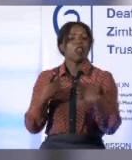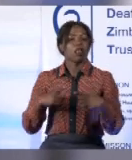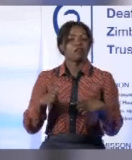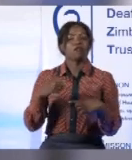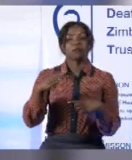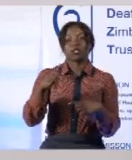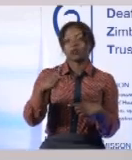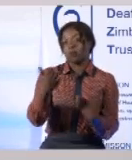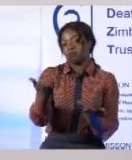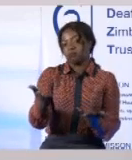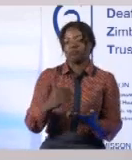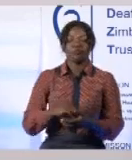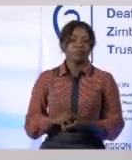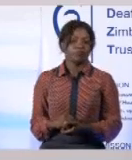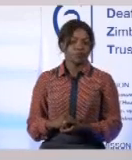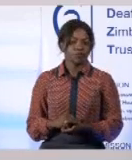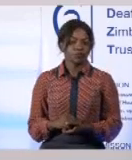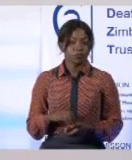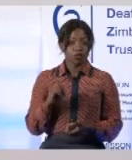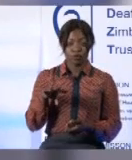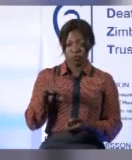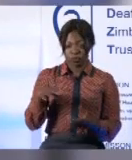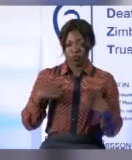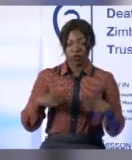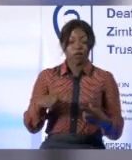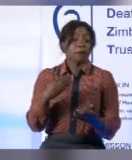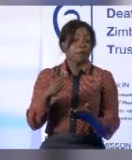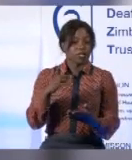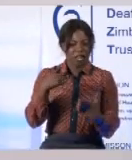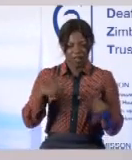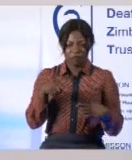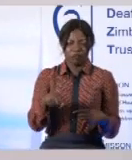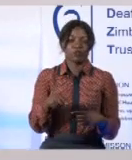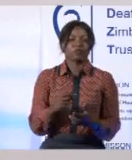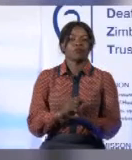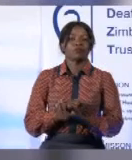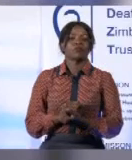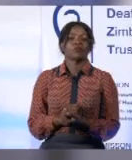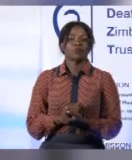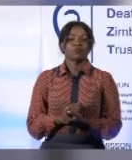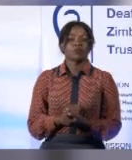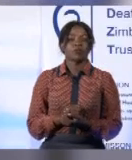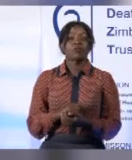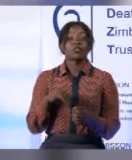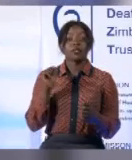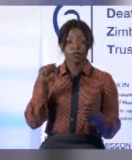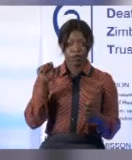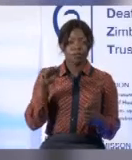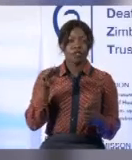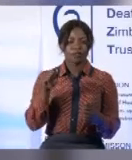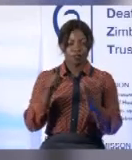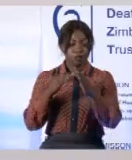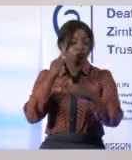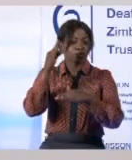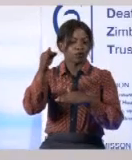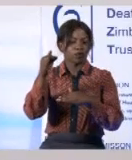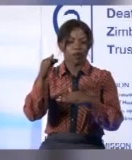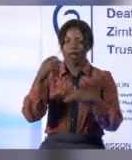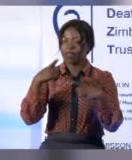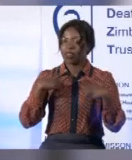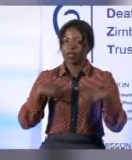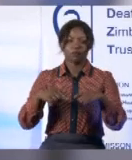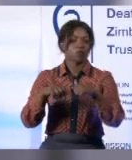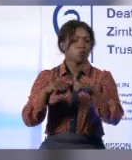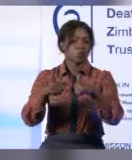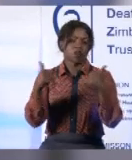end. And this is the better life? Do you see a better life ahead. Okay. Because it's like